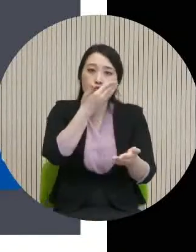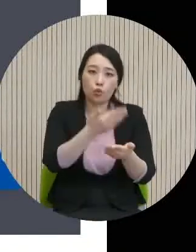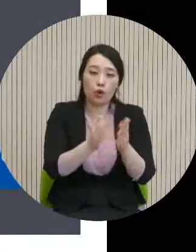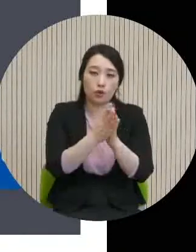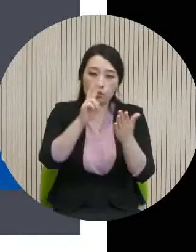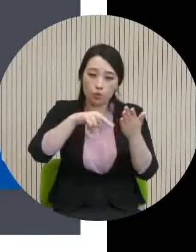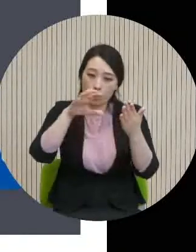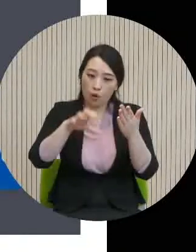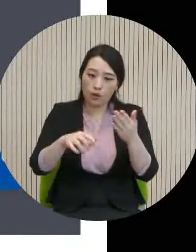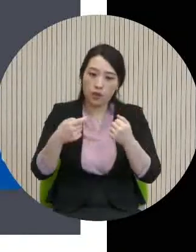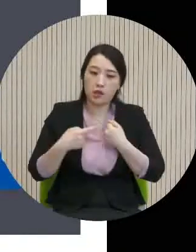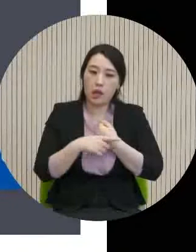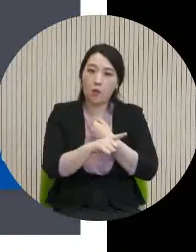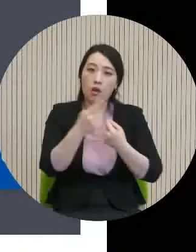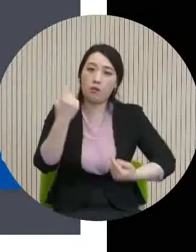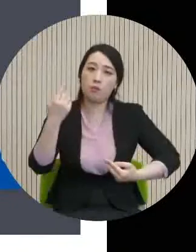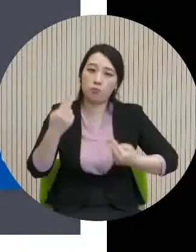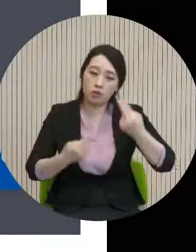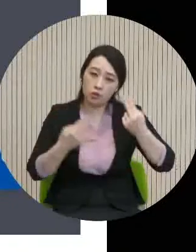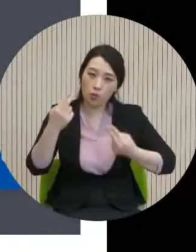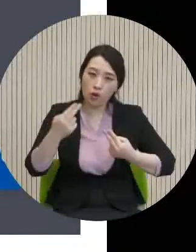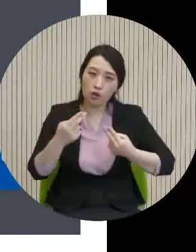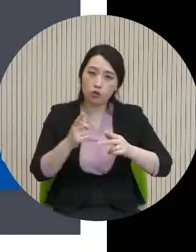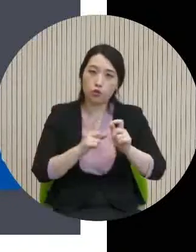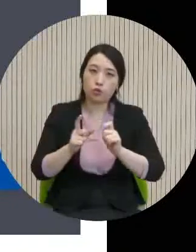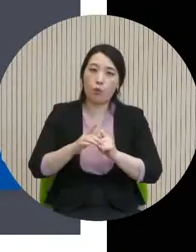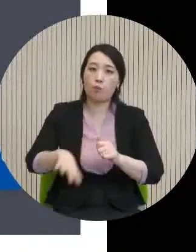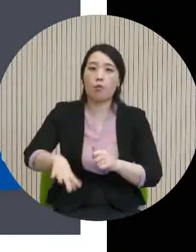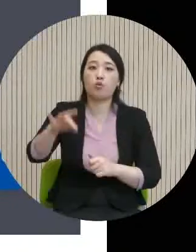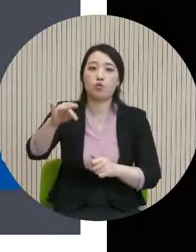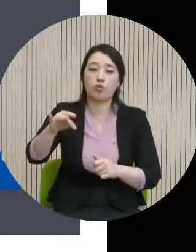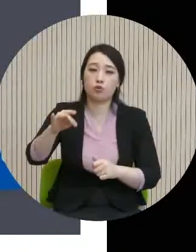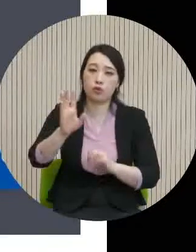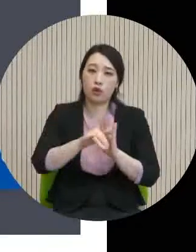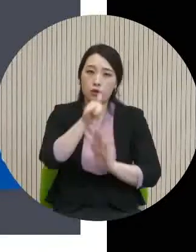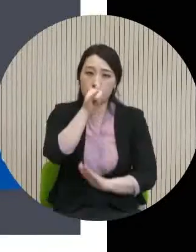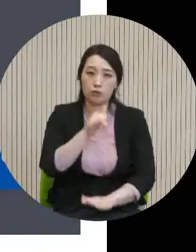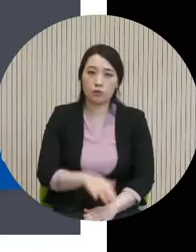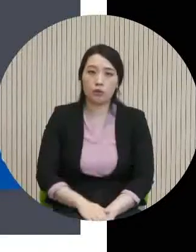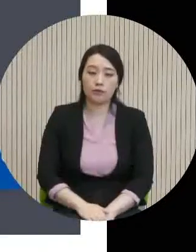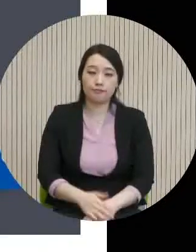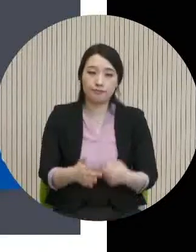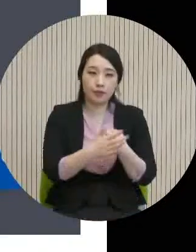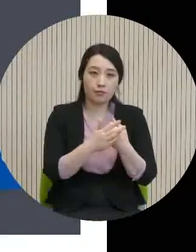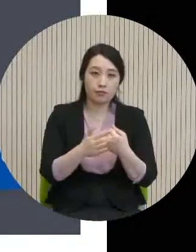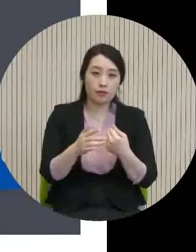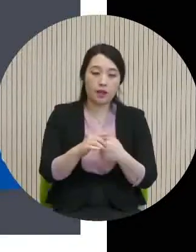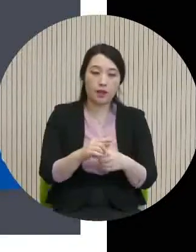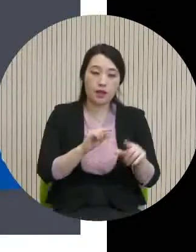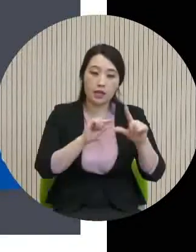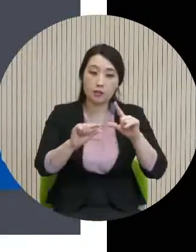some countries are creating or enacting laws that expressly say that